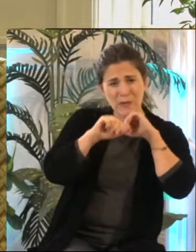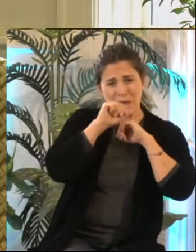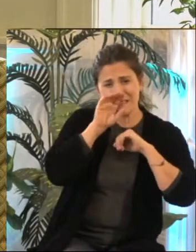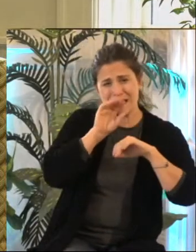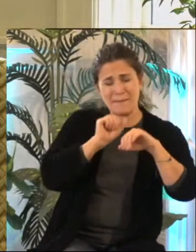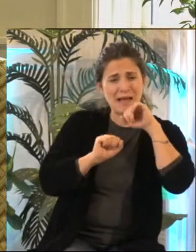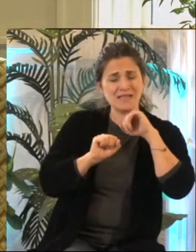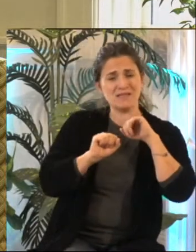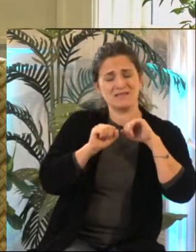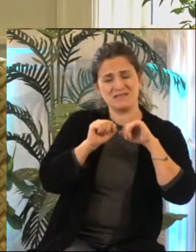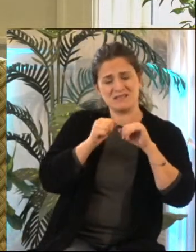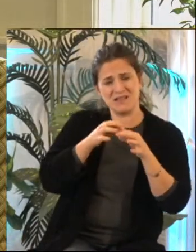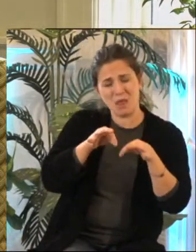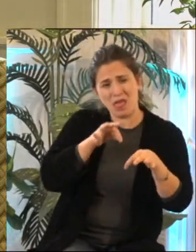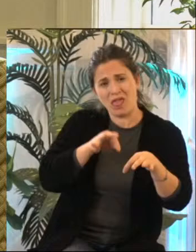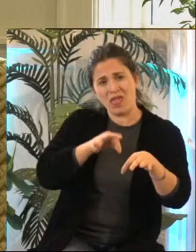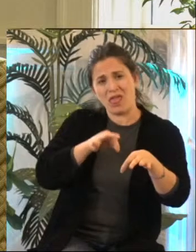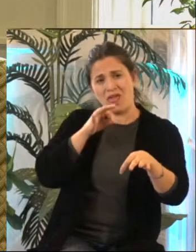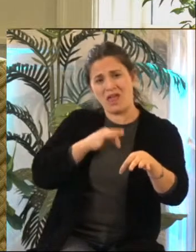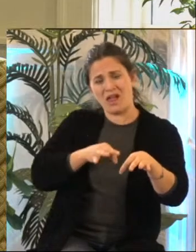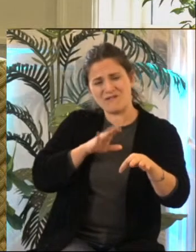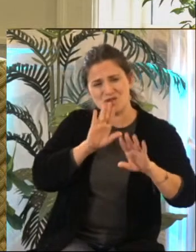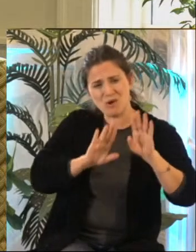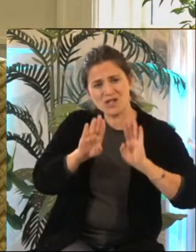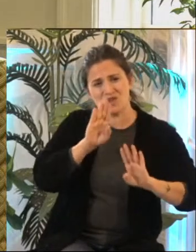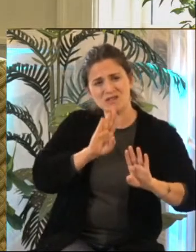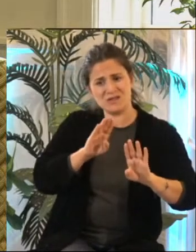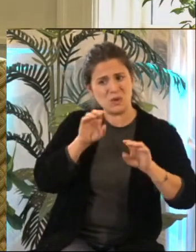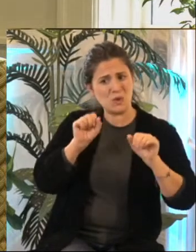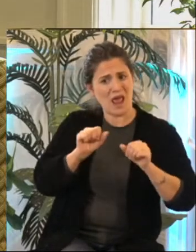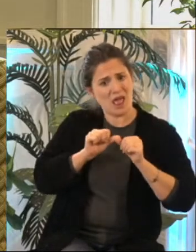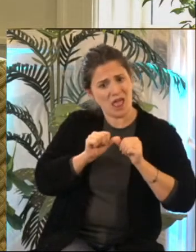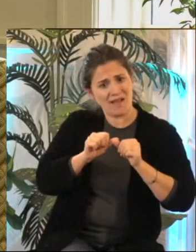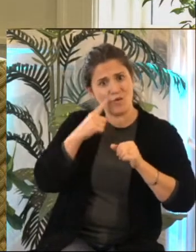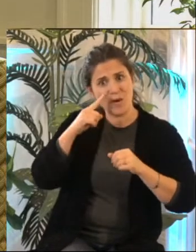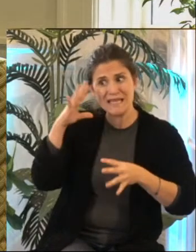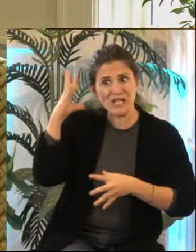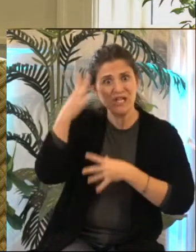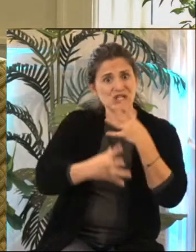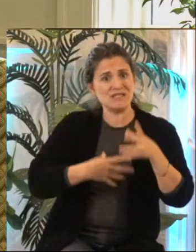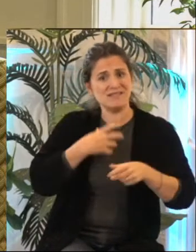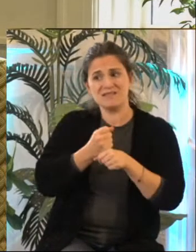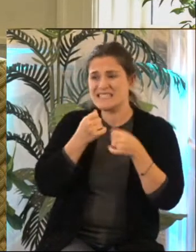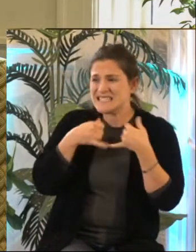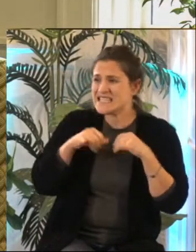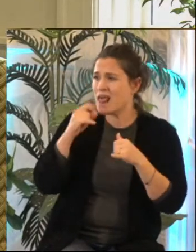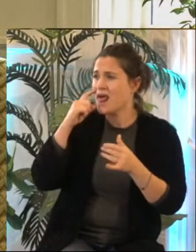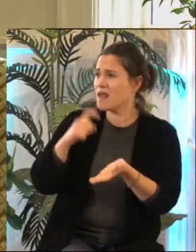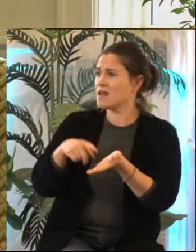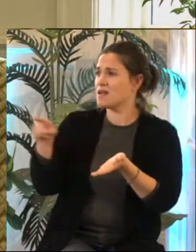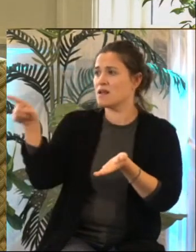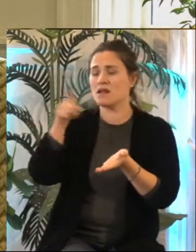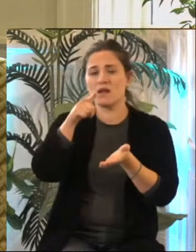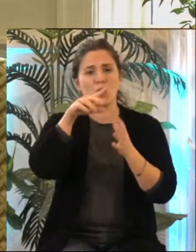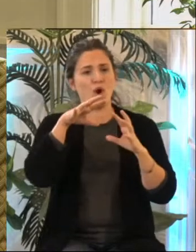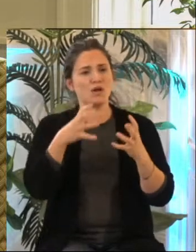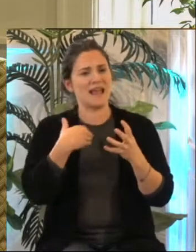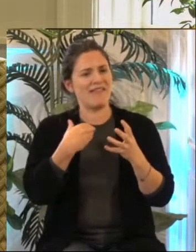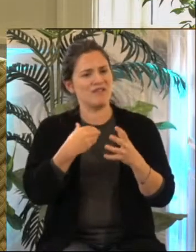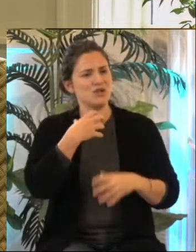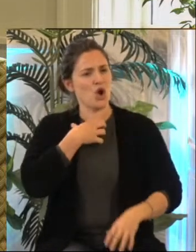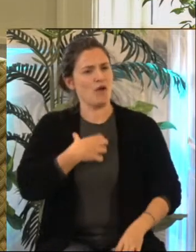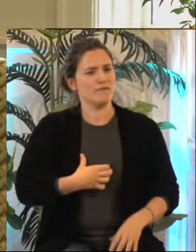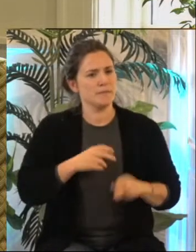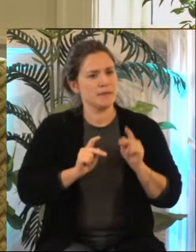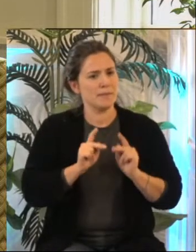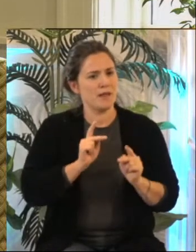change the world and find out that, after all, people are still starving, still abused, still dying. And this will kill